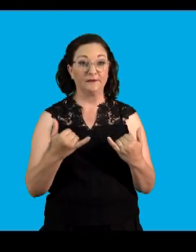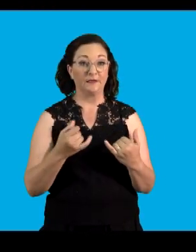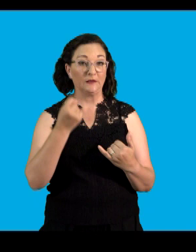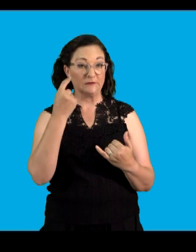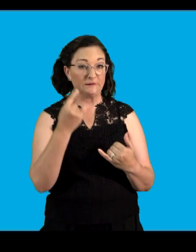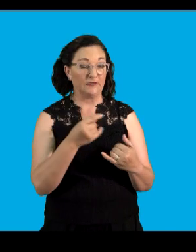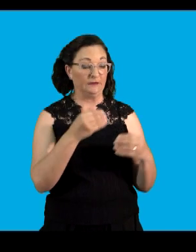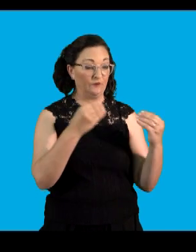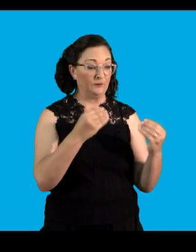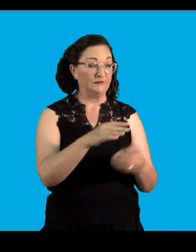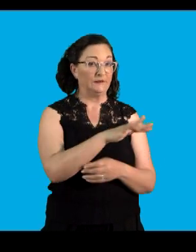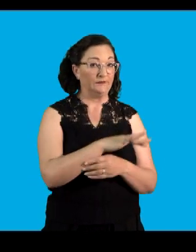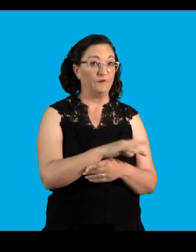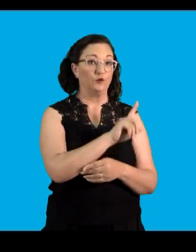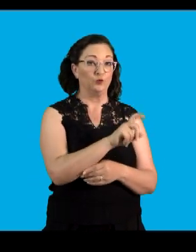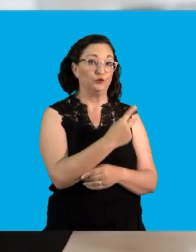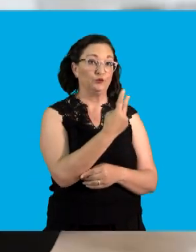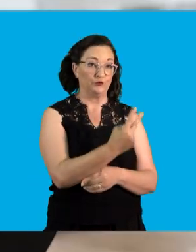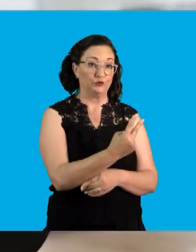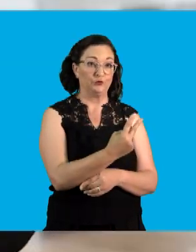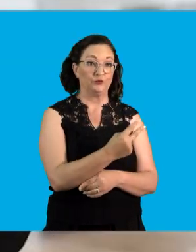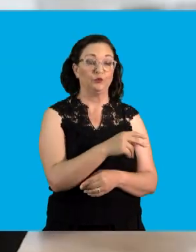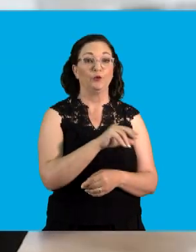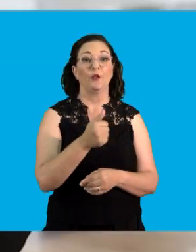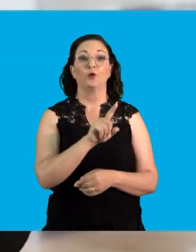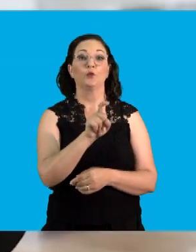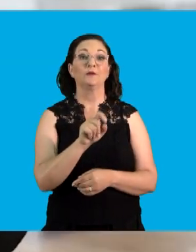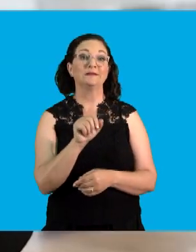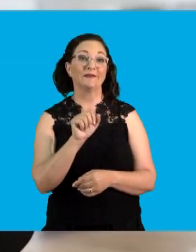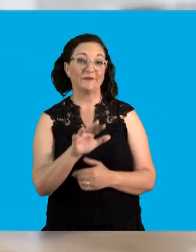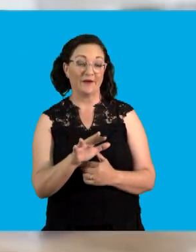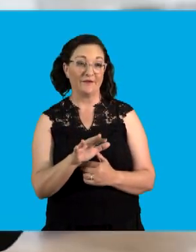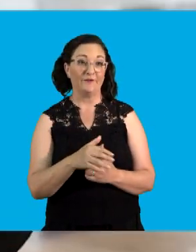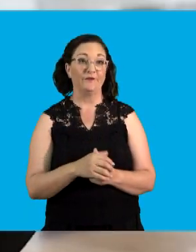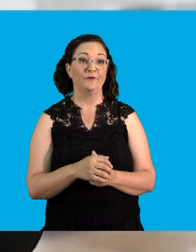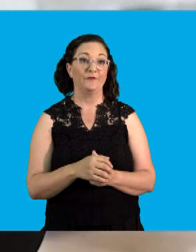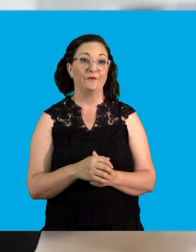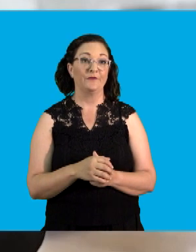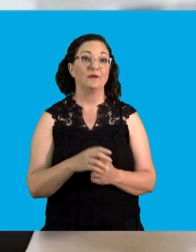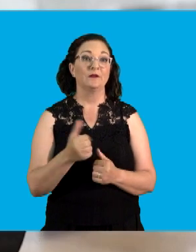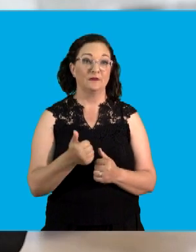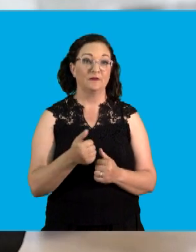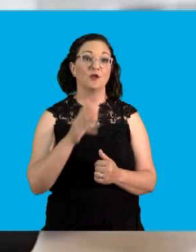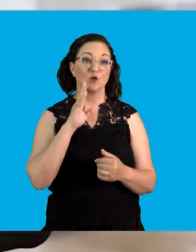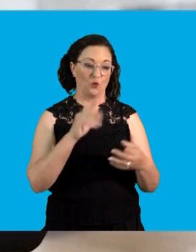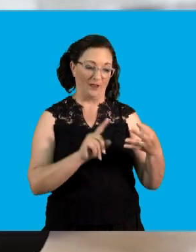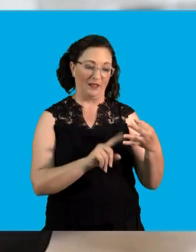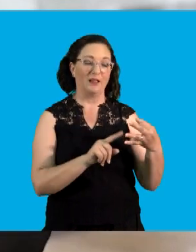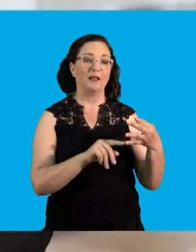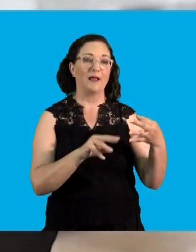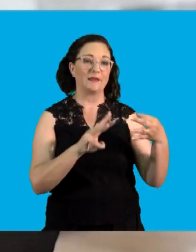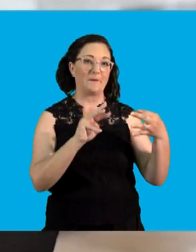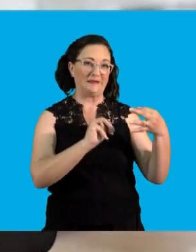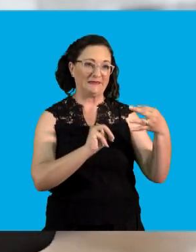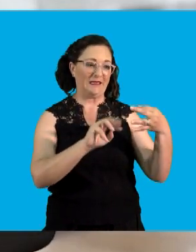understand business environment, which is your question 2 and your question 5, and also it's going to be assessed in the miscellaneous, we're moving